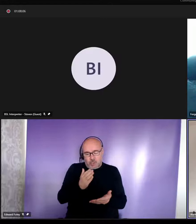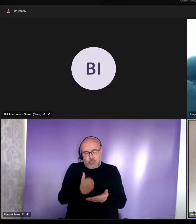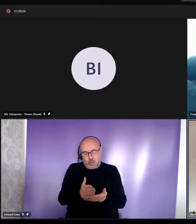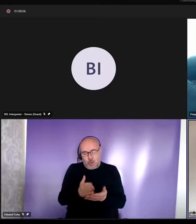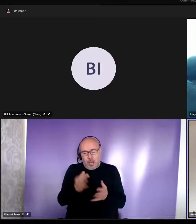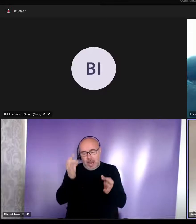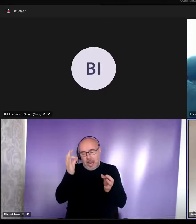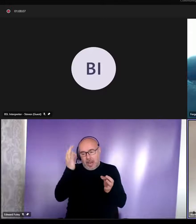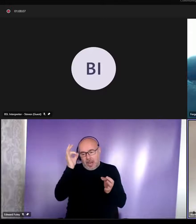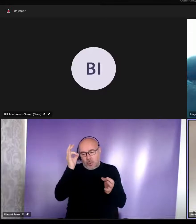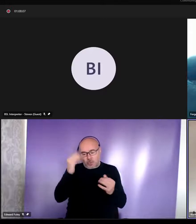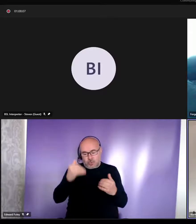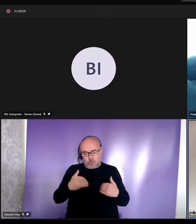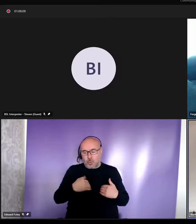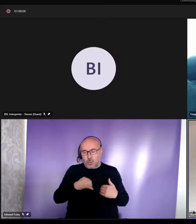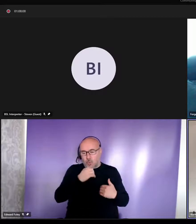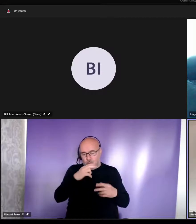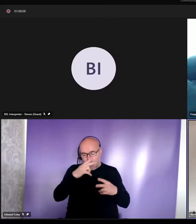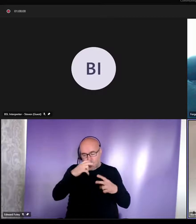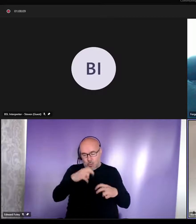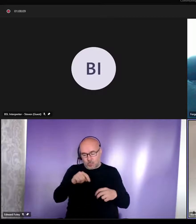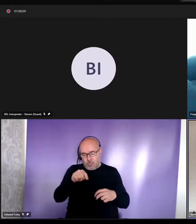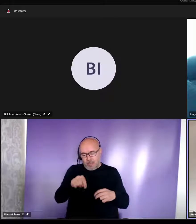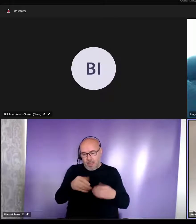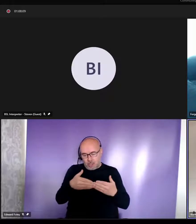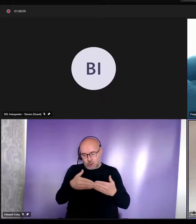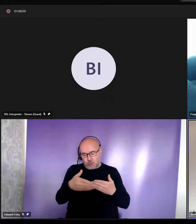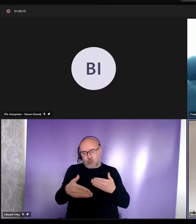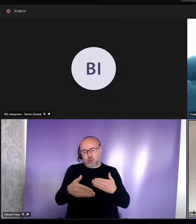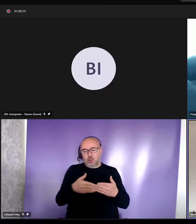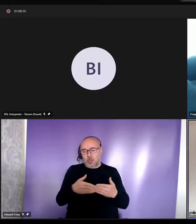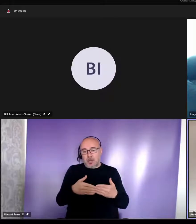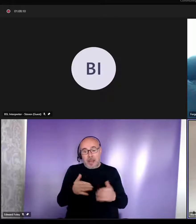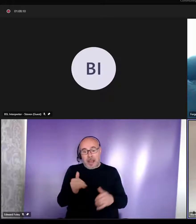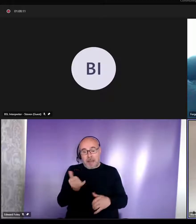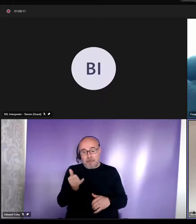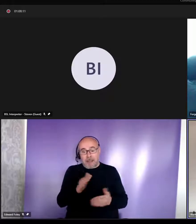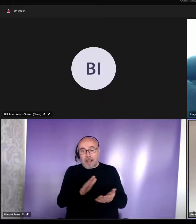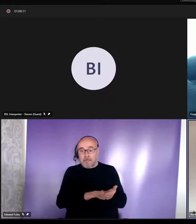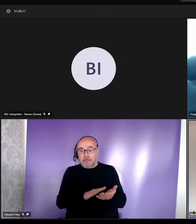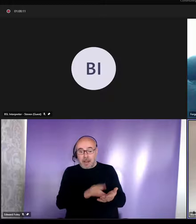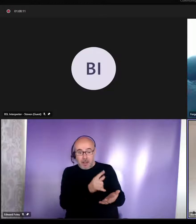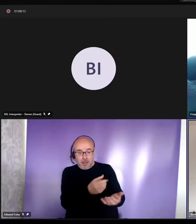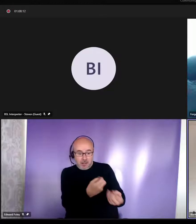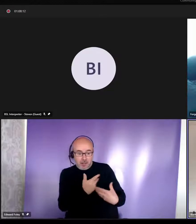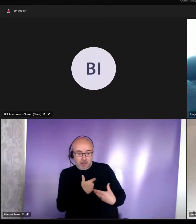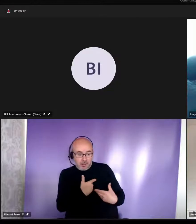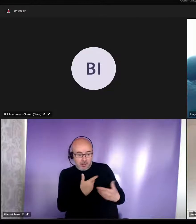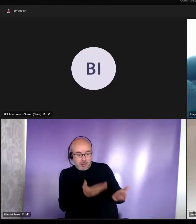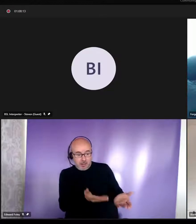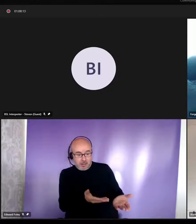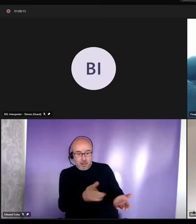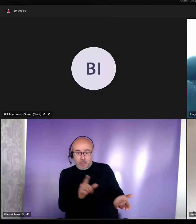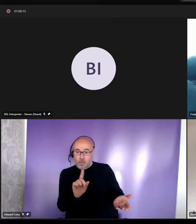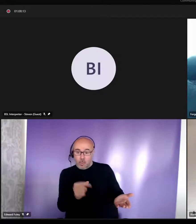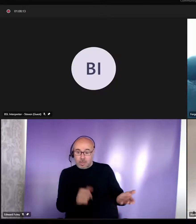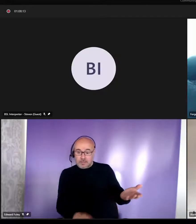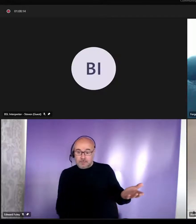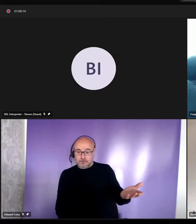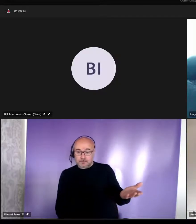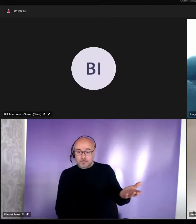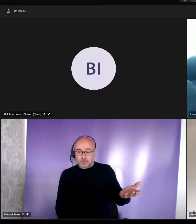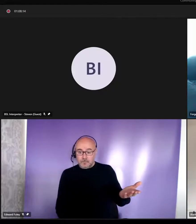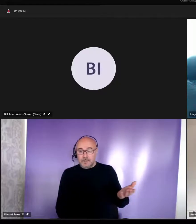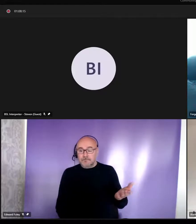future. I don't want to preempt anything. Maybe Michael would say something on it. Yeah. Just happy to make a